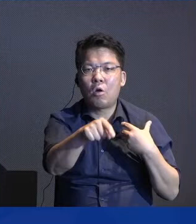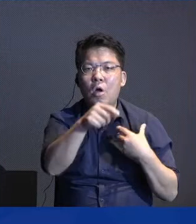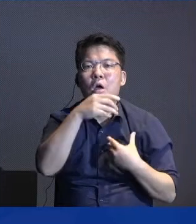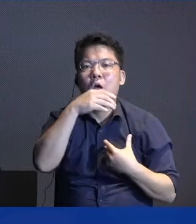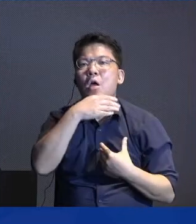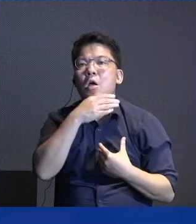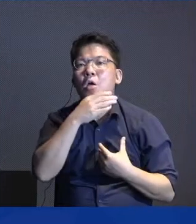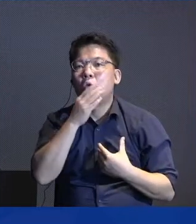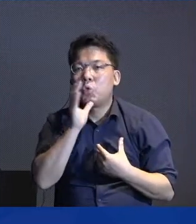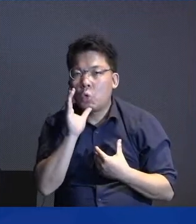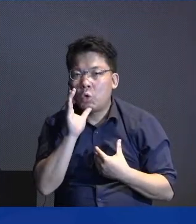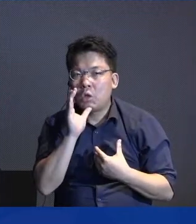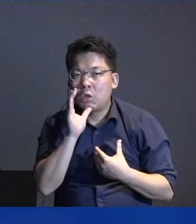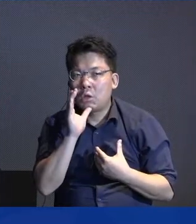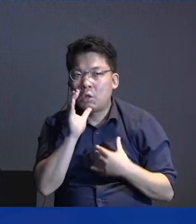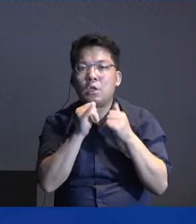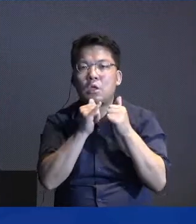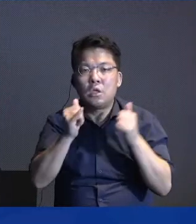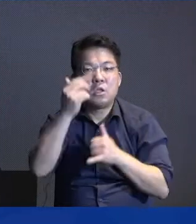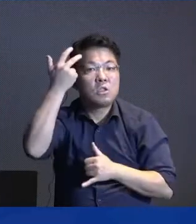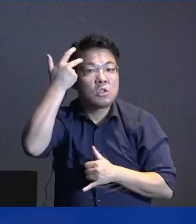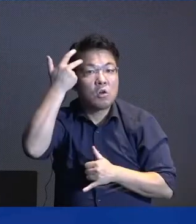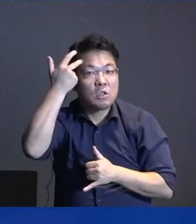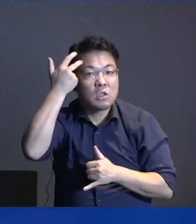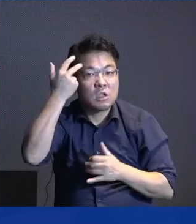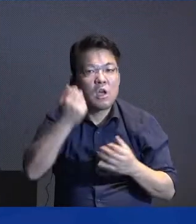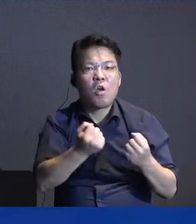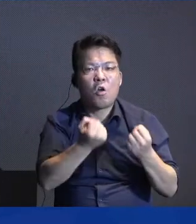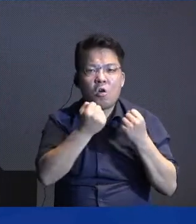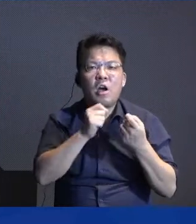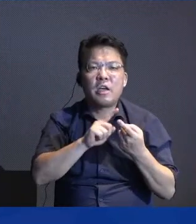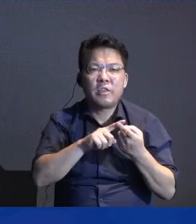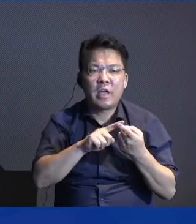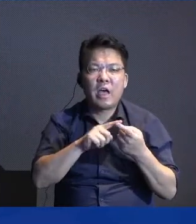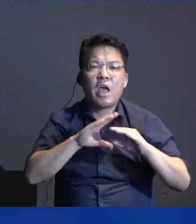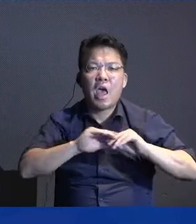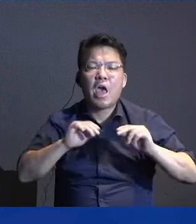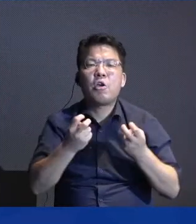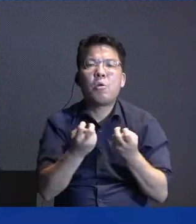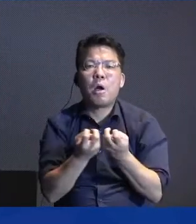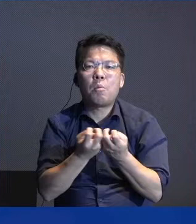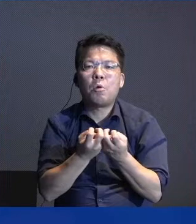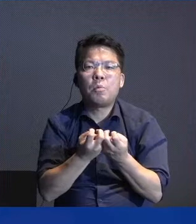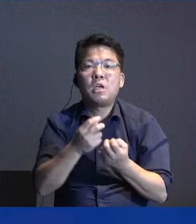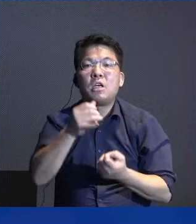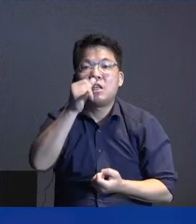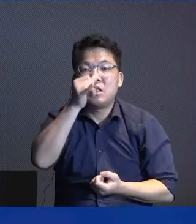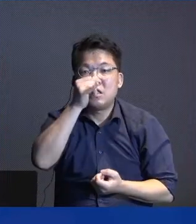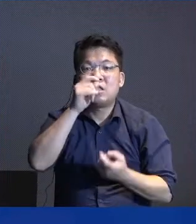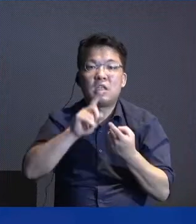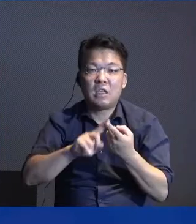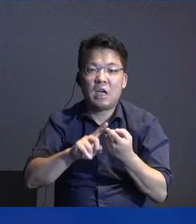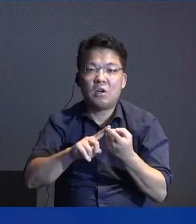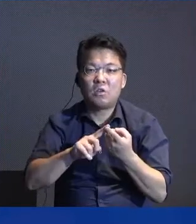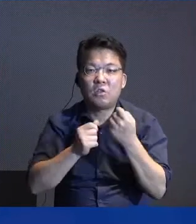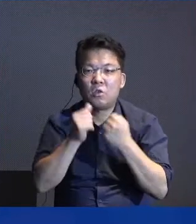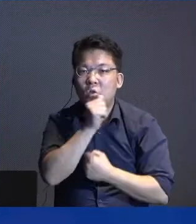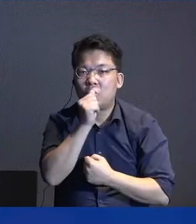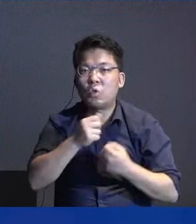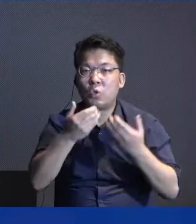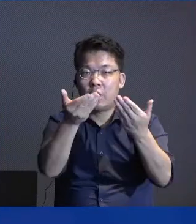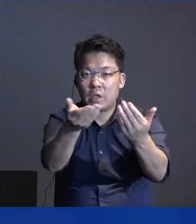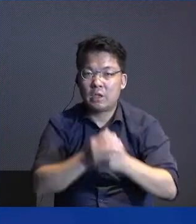I'd like to introduce some policy measures that are being executed in